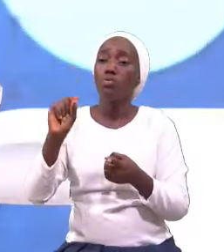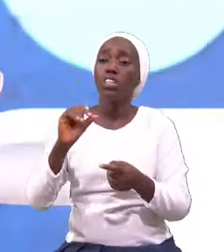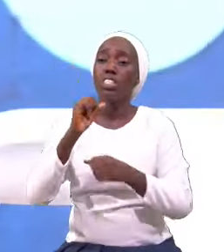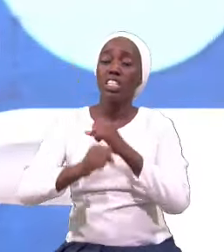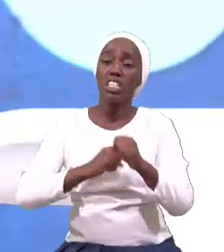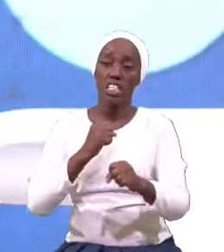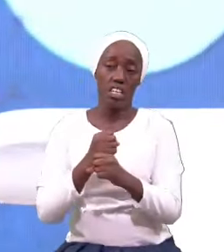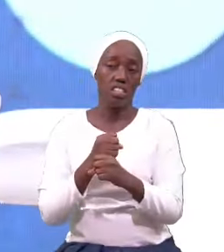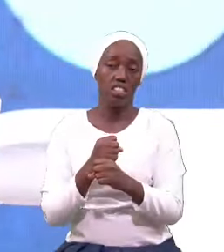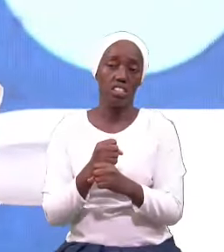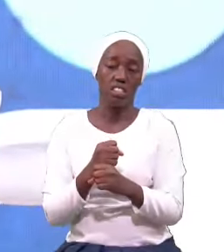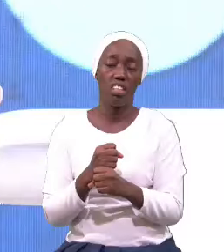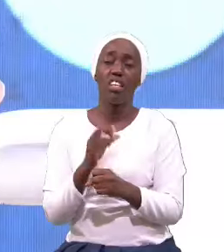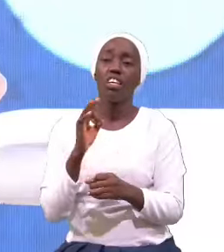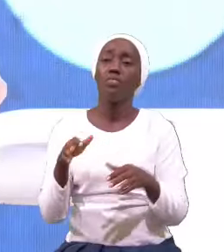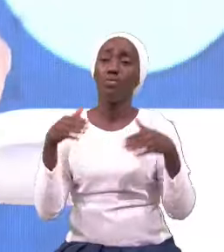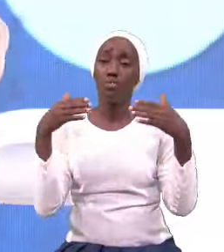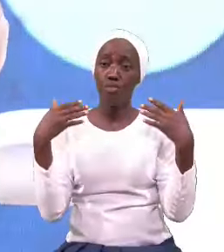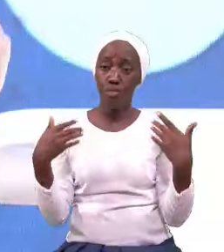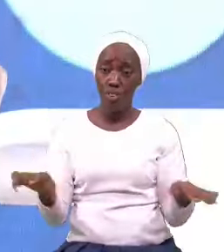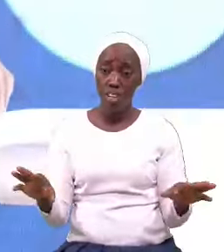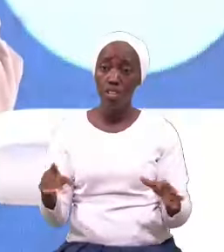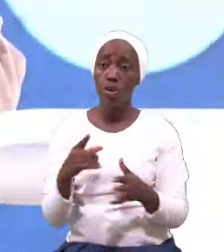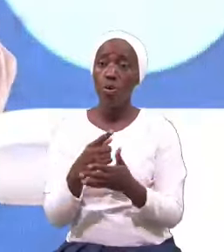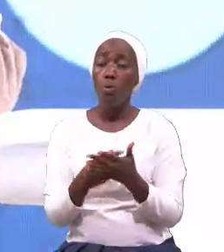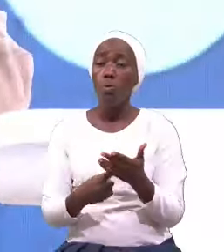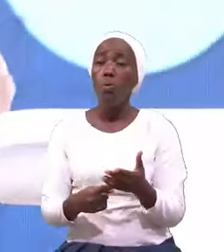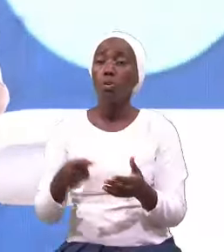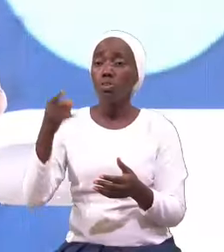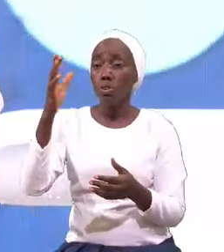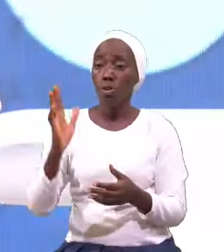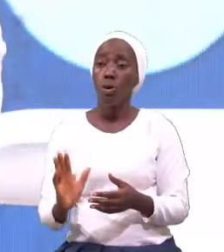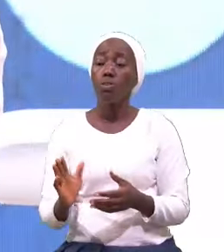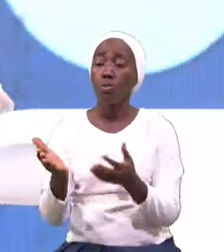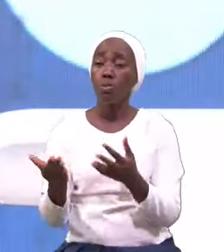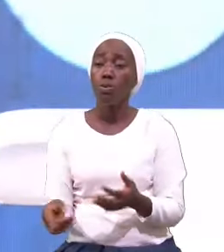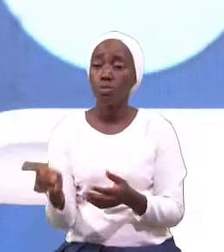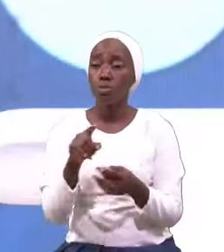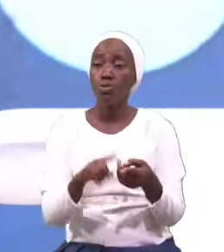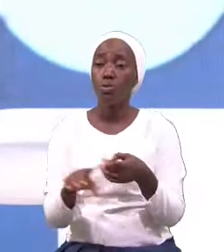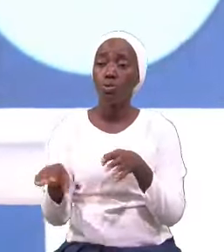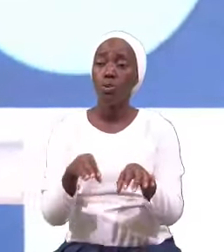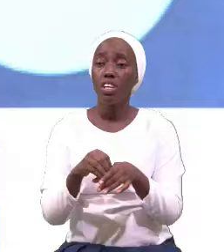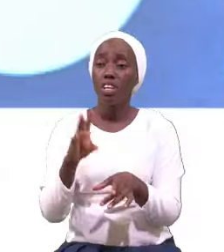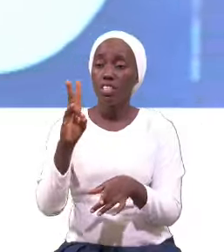If you have finished what God wants you to do in 70 years, you are released, you can go home.